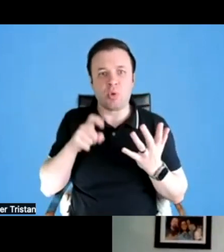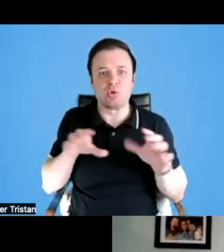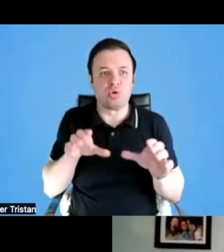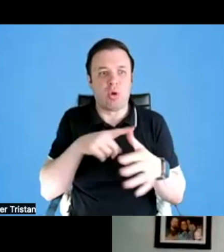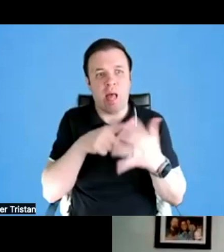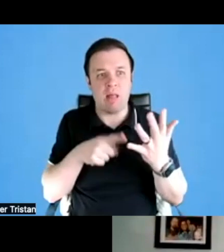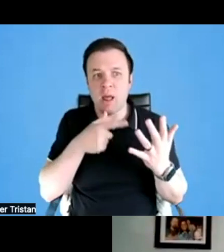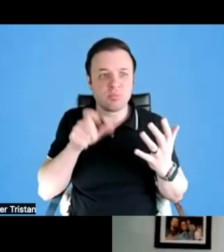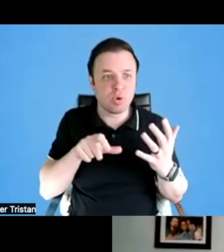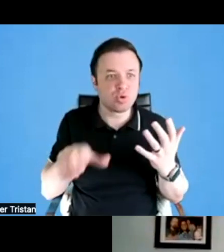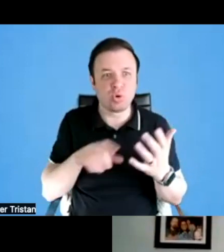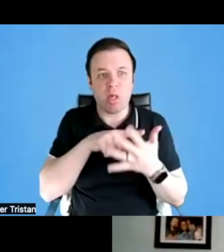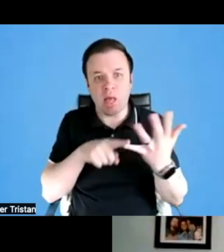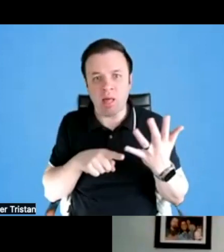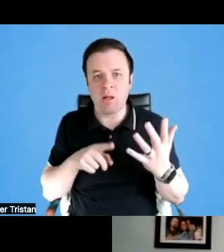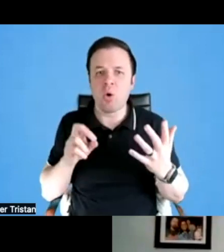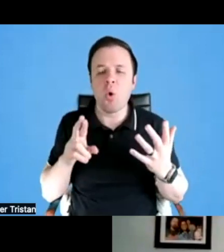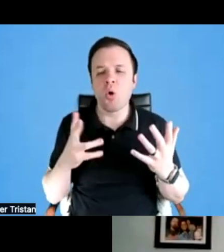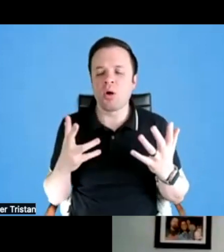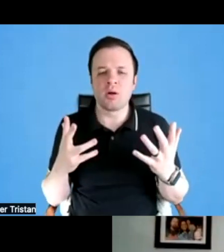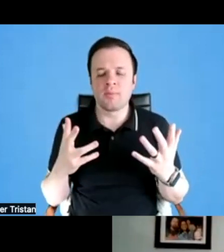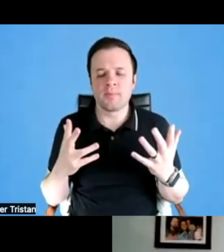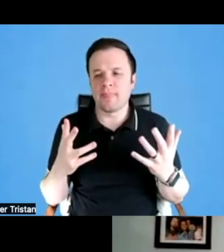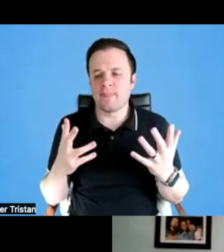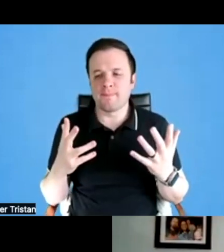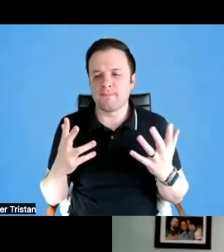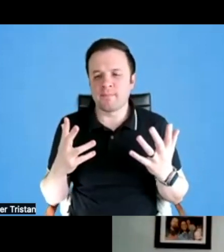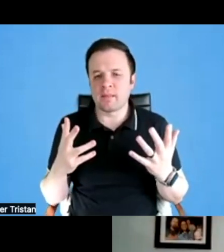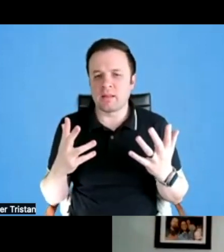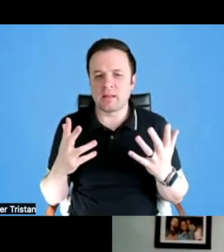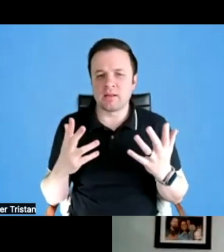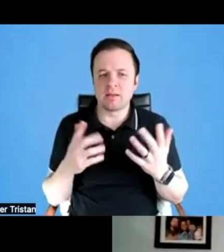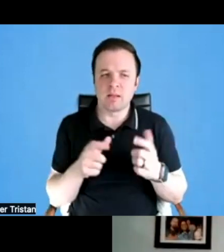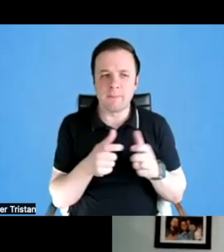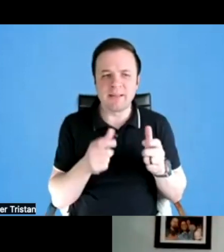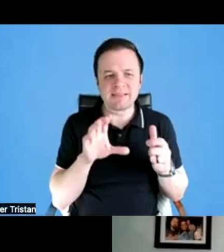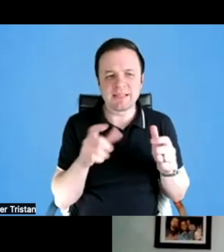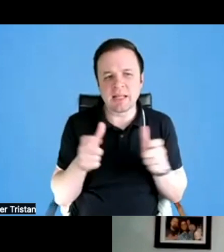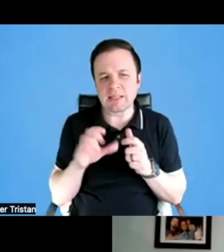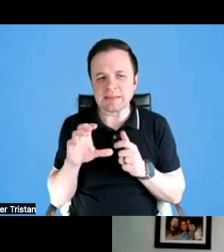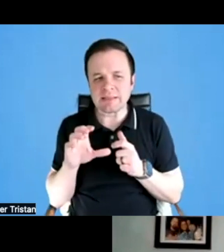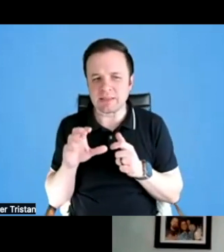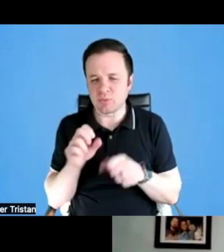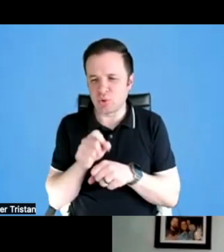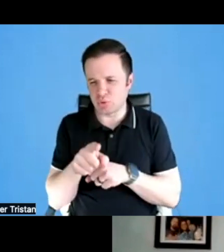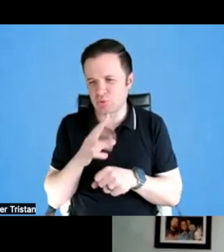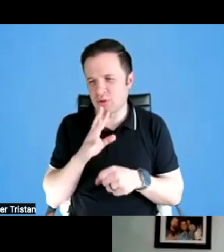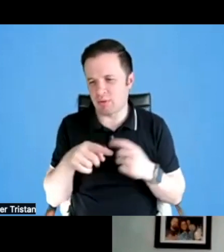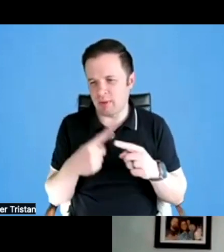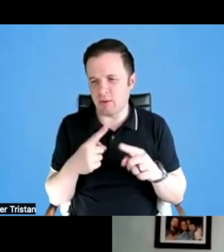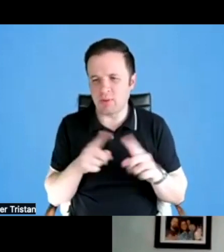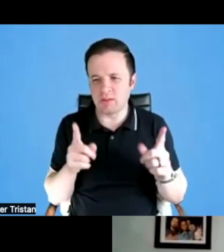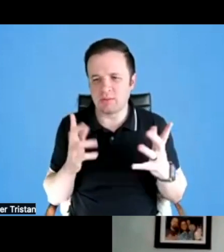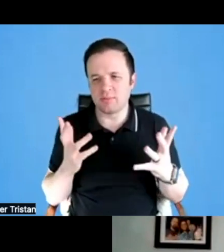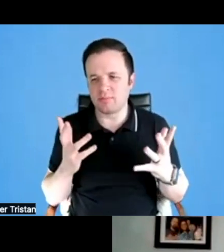for example, or on a larger scale, the big C, little c community work that you talked about, Lisa. So I just invited anybody